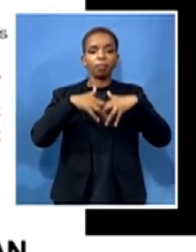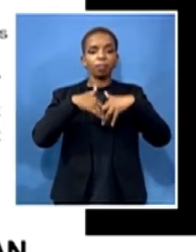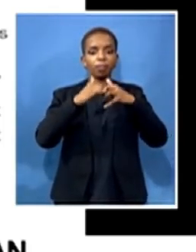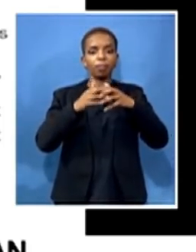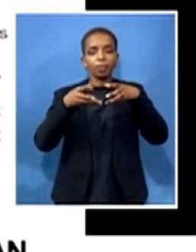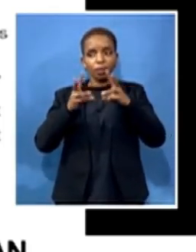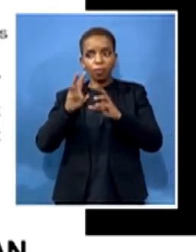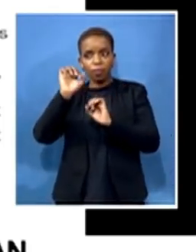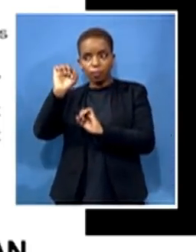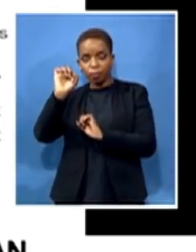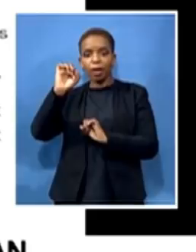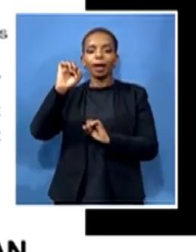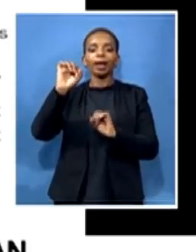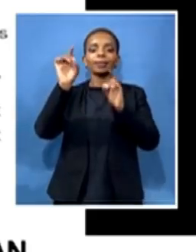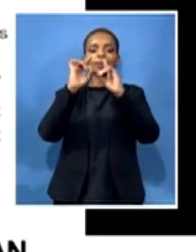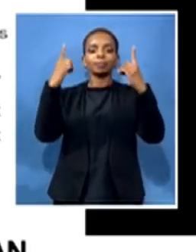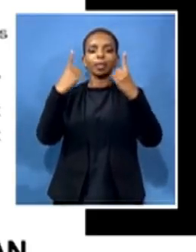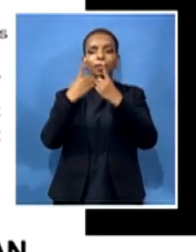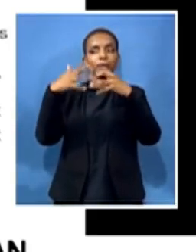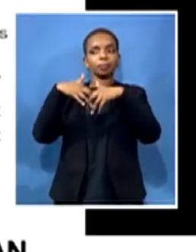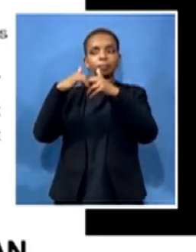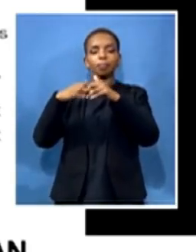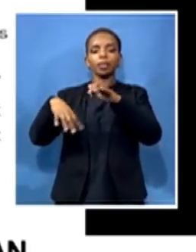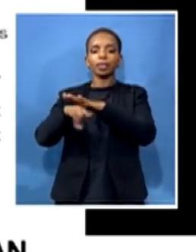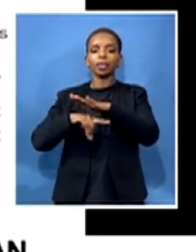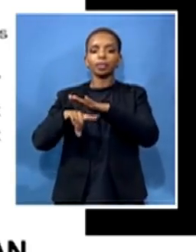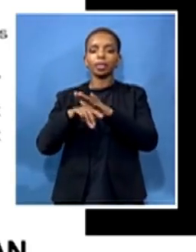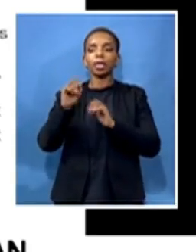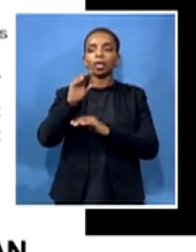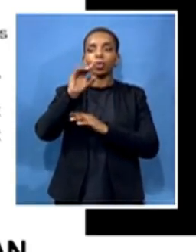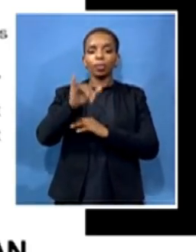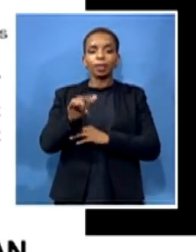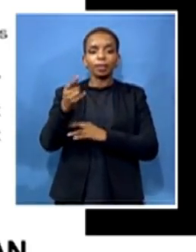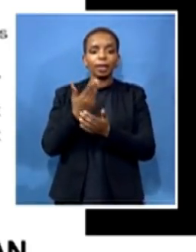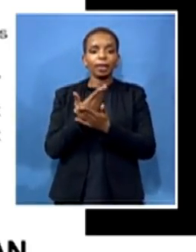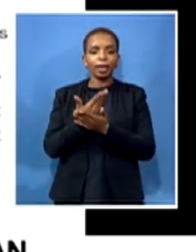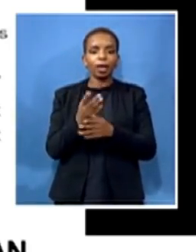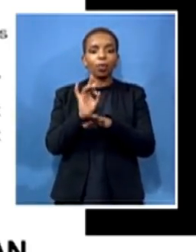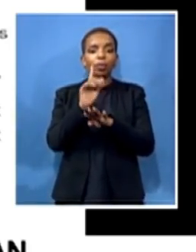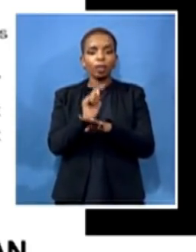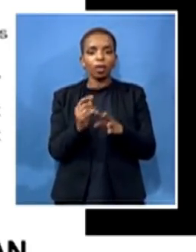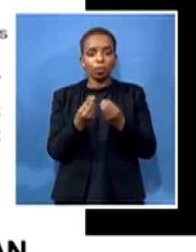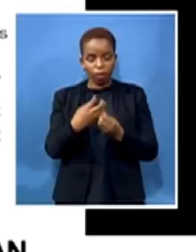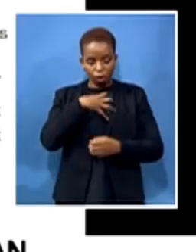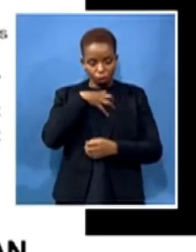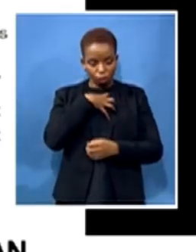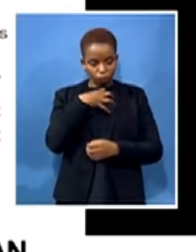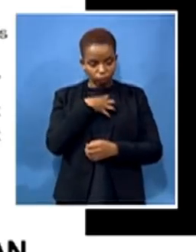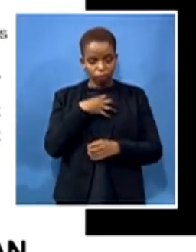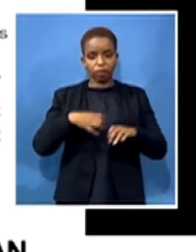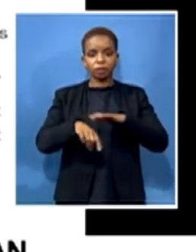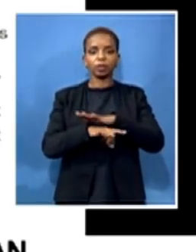so that coincides with our own districts. So the